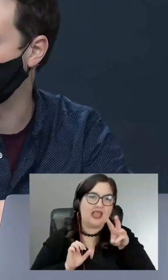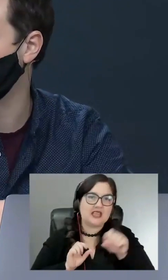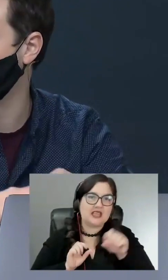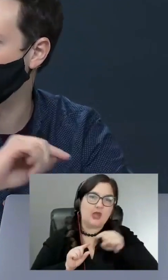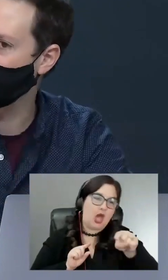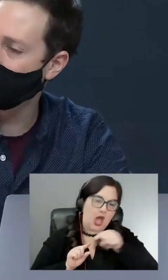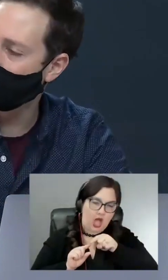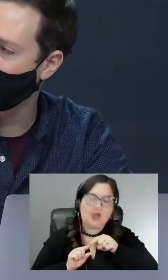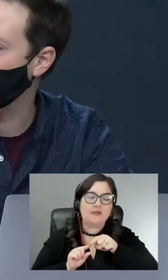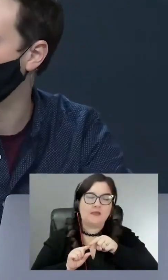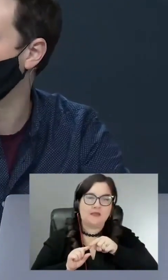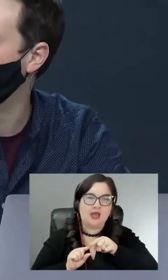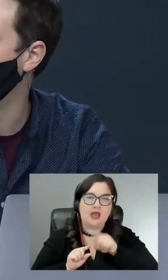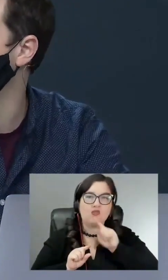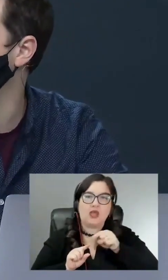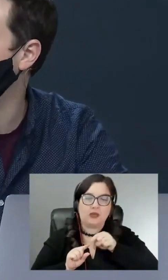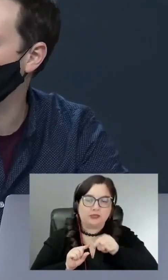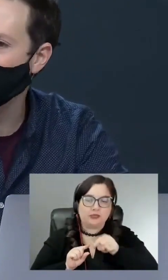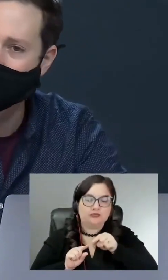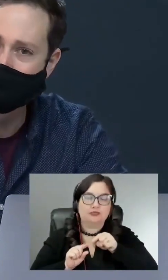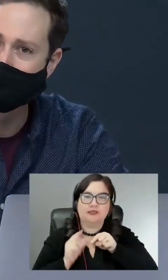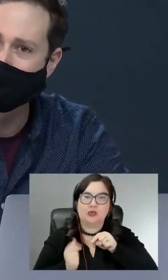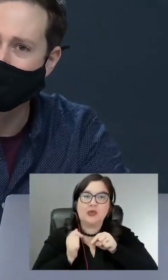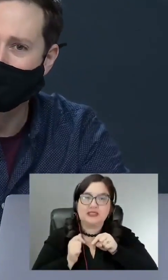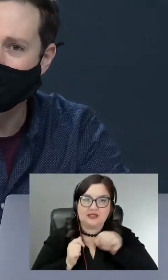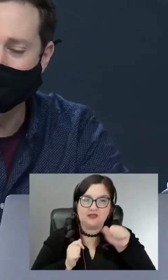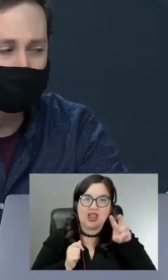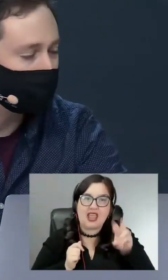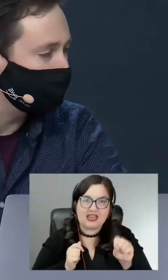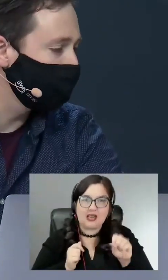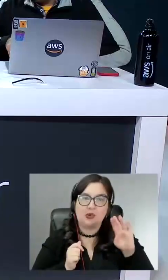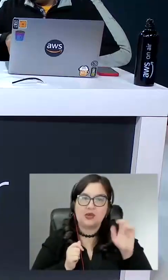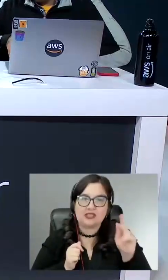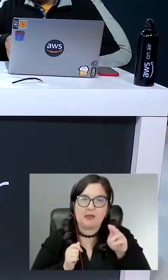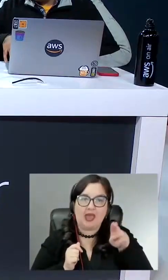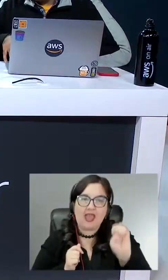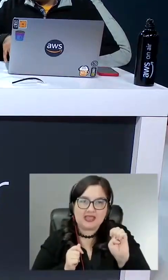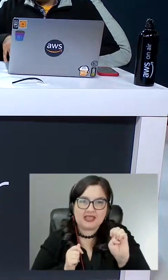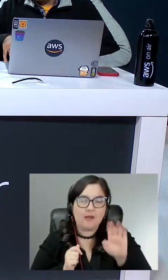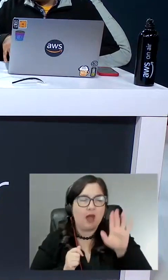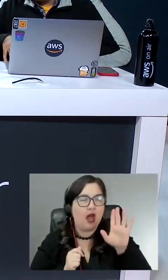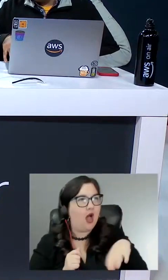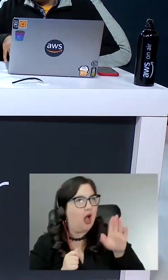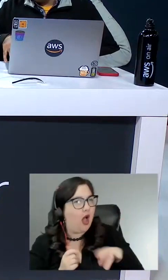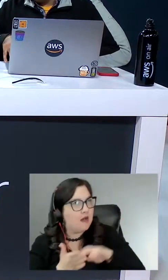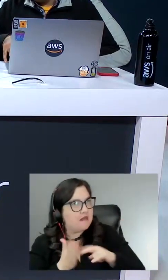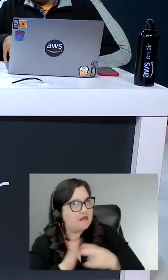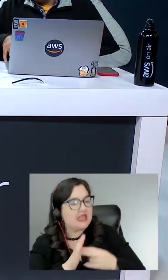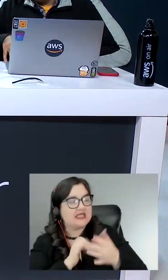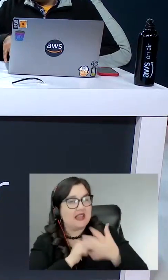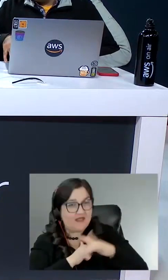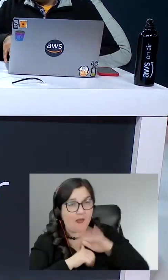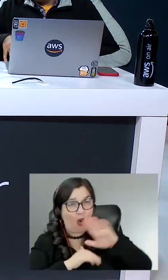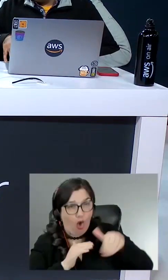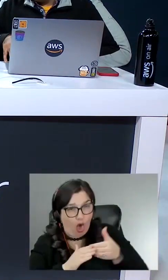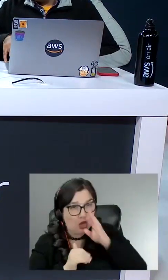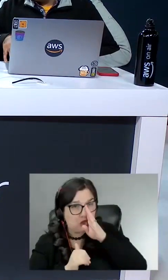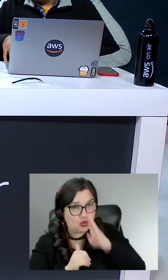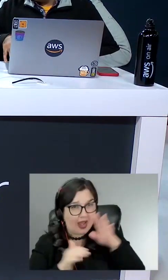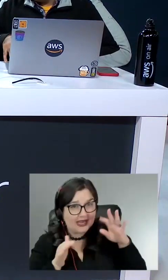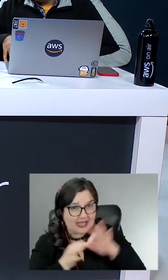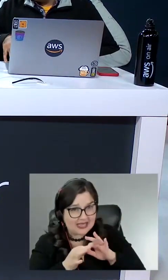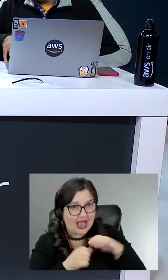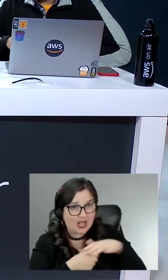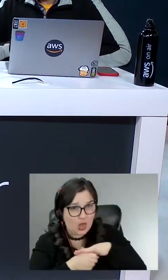just takes the shortest available path over the AWS backbone. And now, this is available in all Direct Connect locations, right? Yeah,